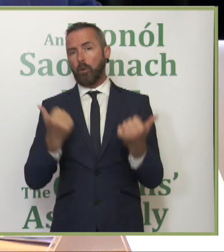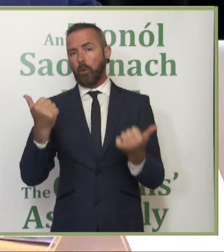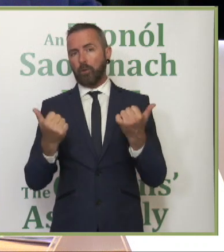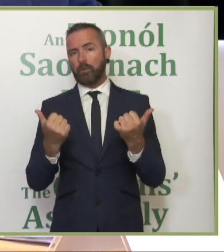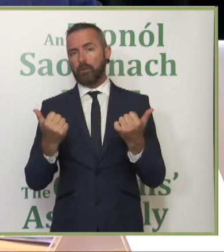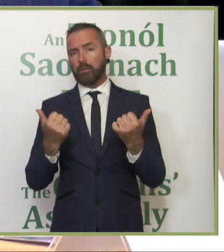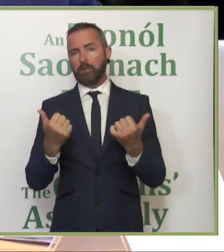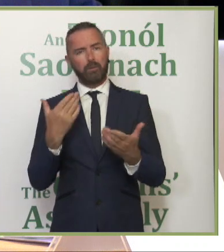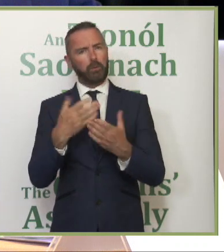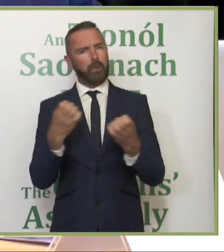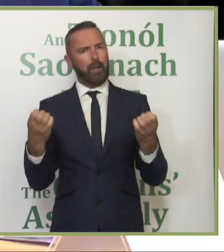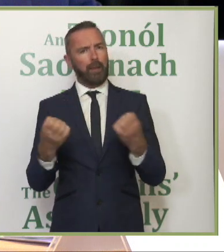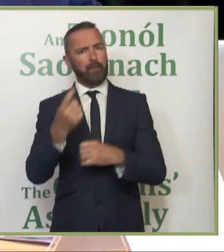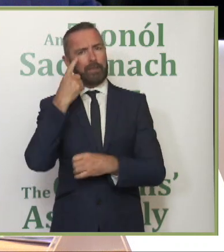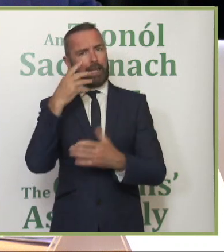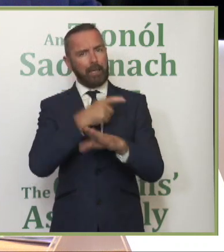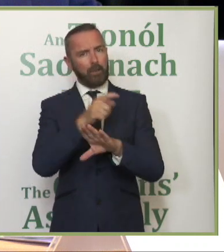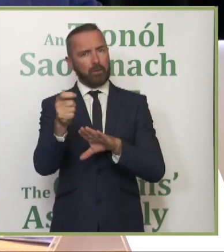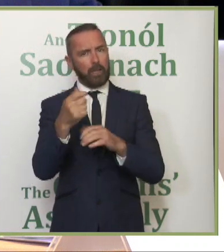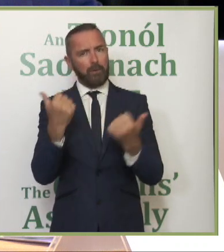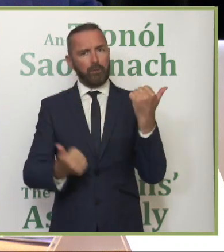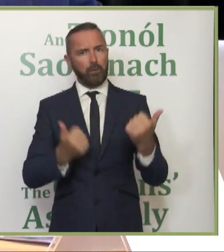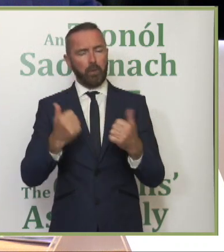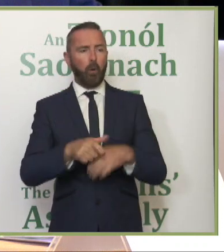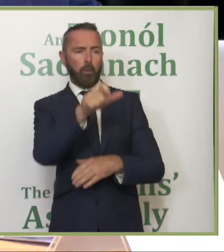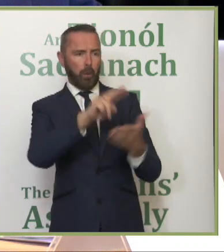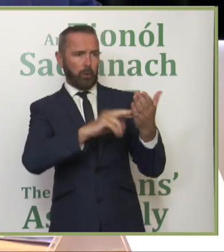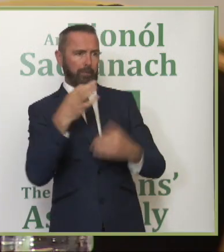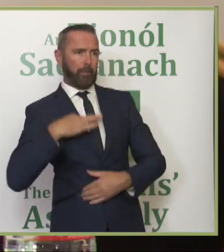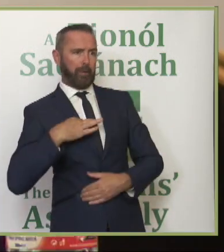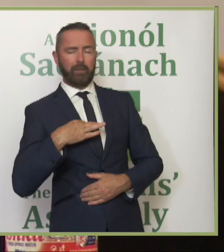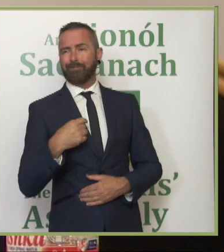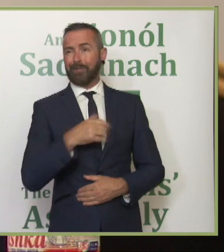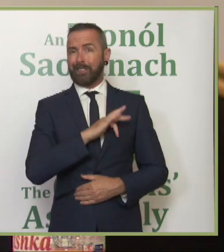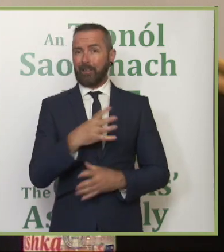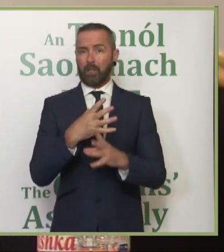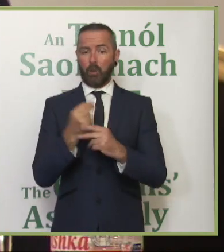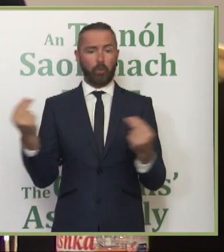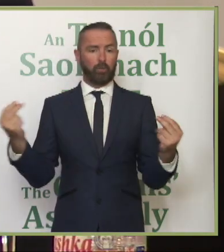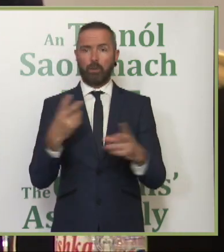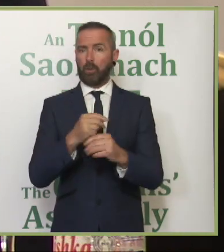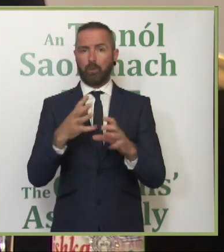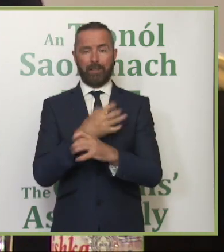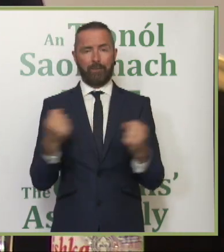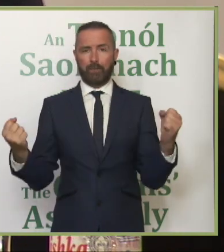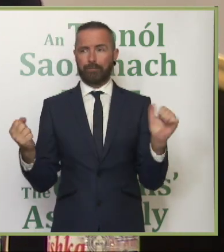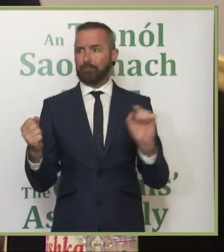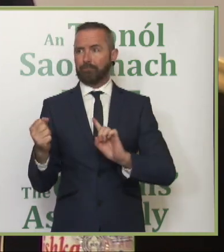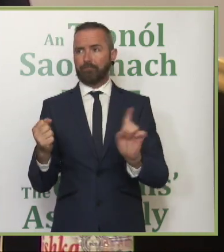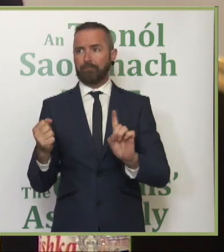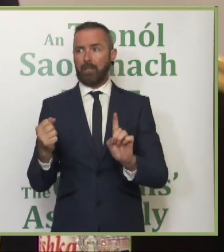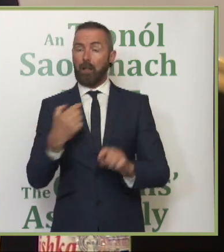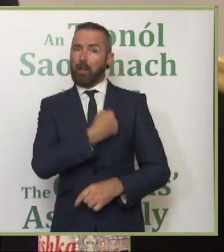or have you ever had to come to those kind of judgments in terms of? No, never. Never. I suppose, to be honest, the